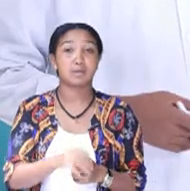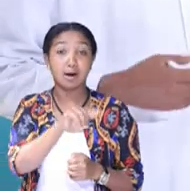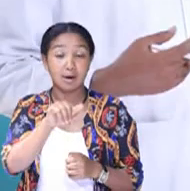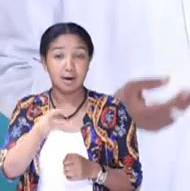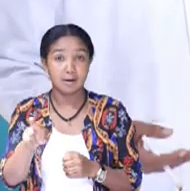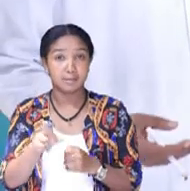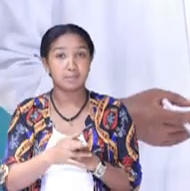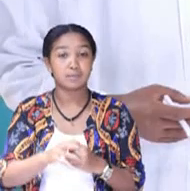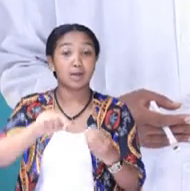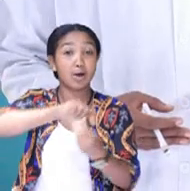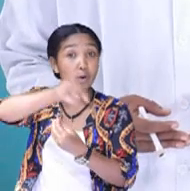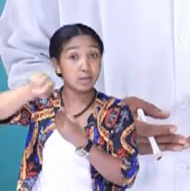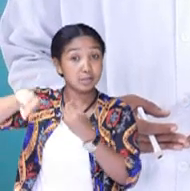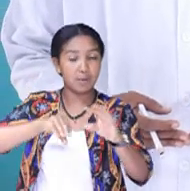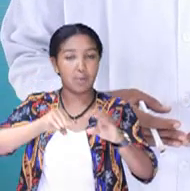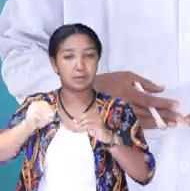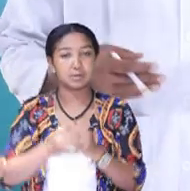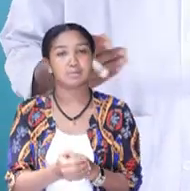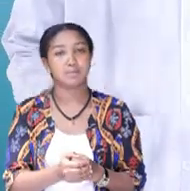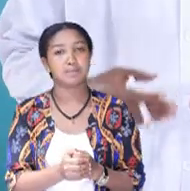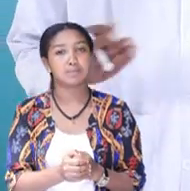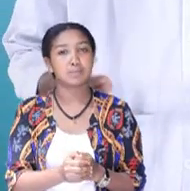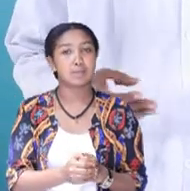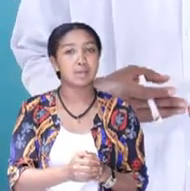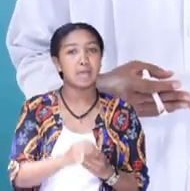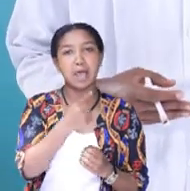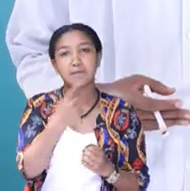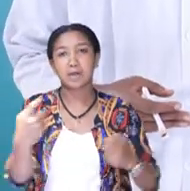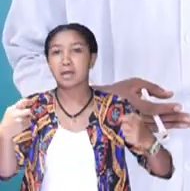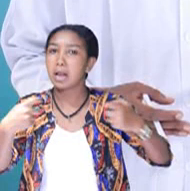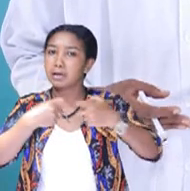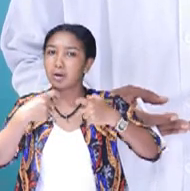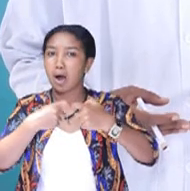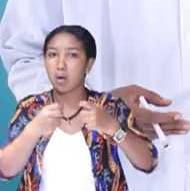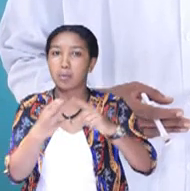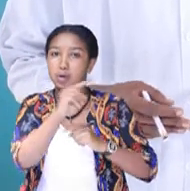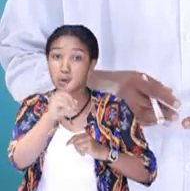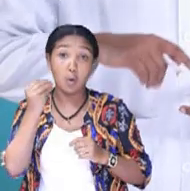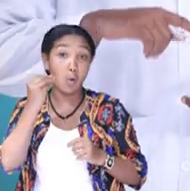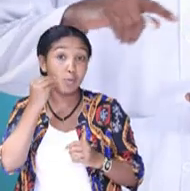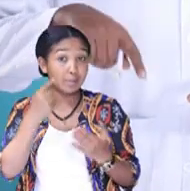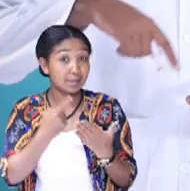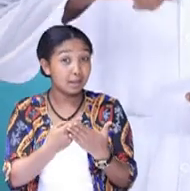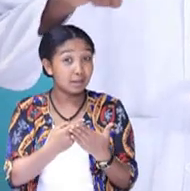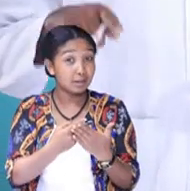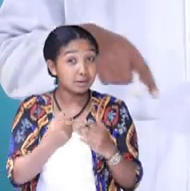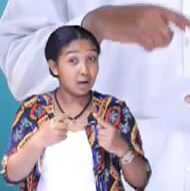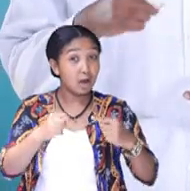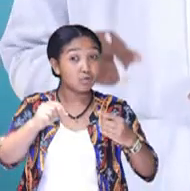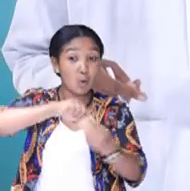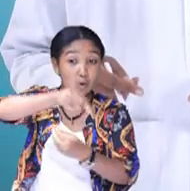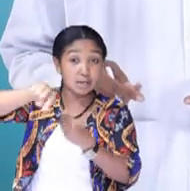as rotational motion. Every electrical component in your home, they tend to have